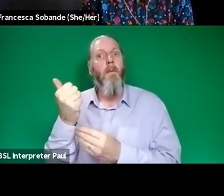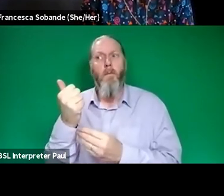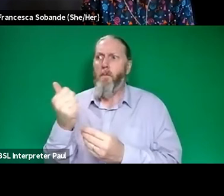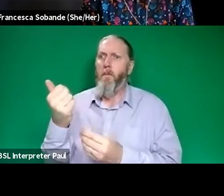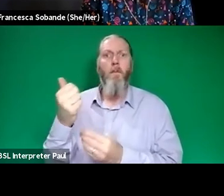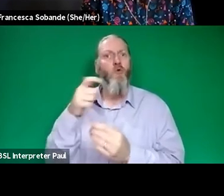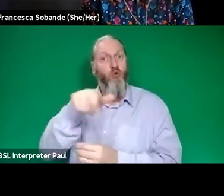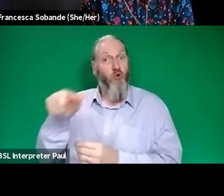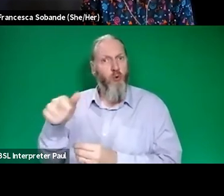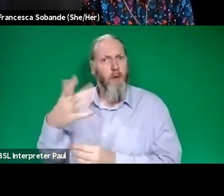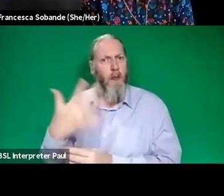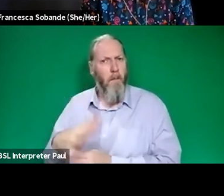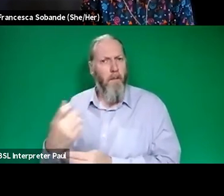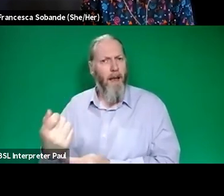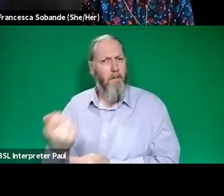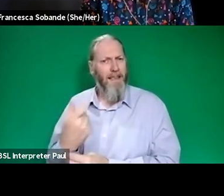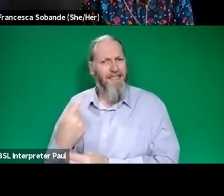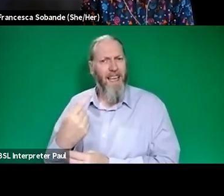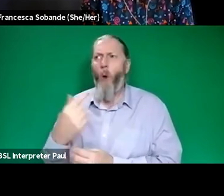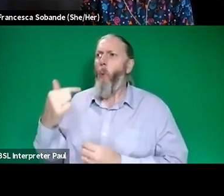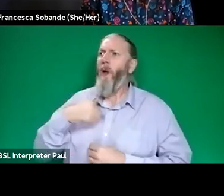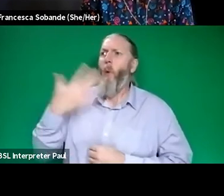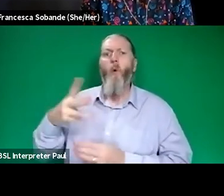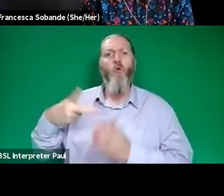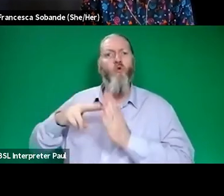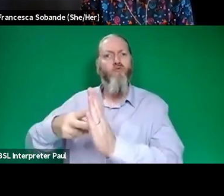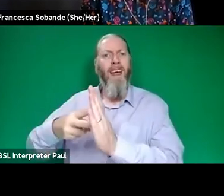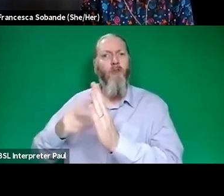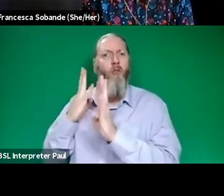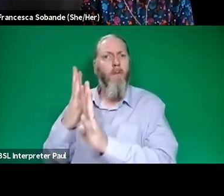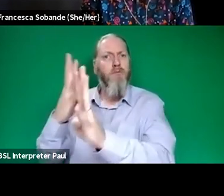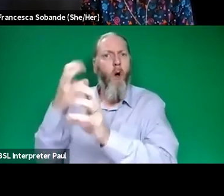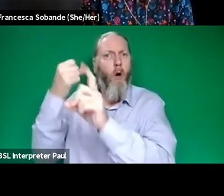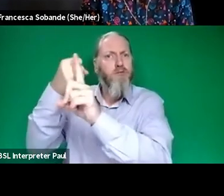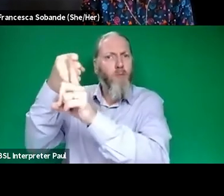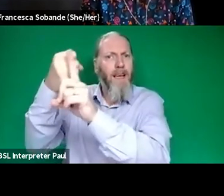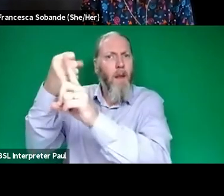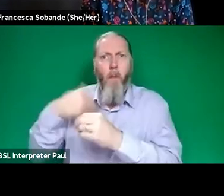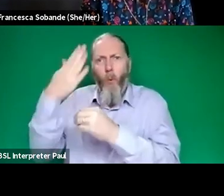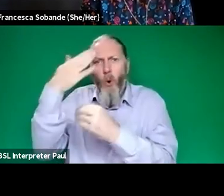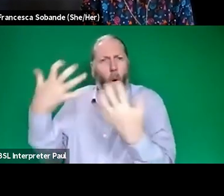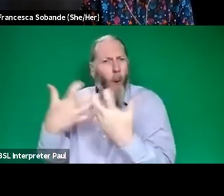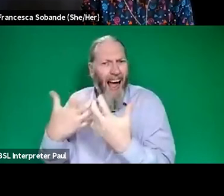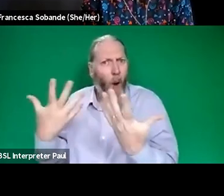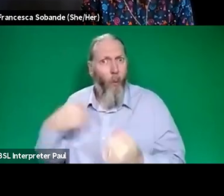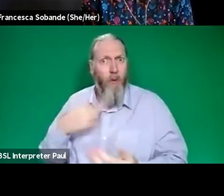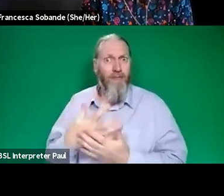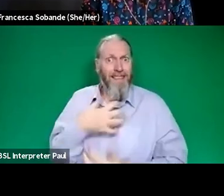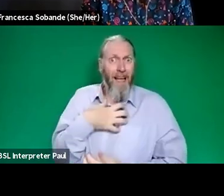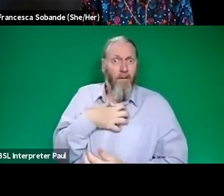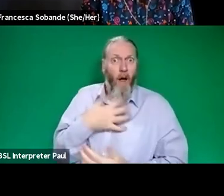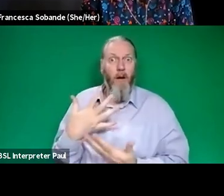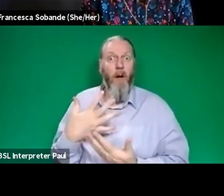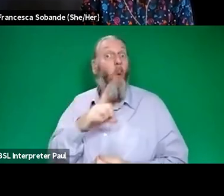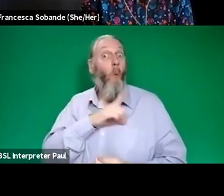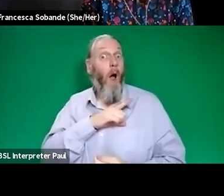said, we want to organize a protest, we don't know how, and we're terrified. And they you know, they were terrified of police, because at that time,